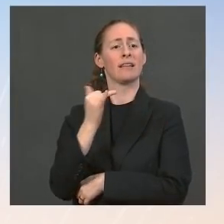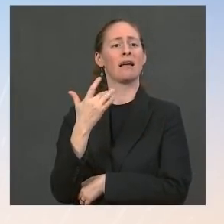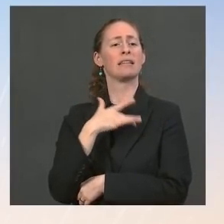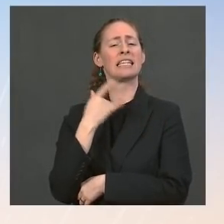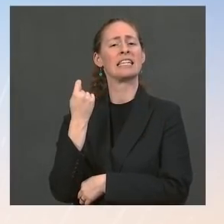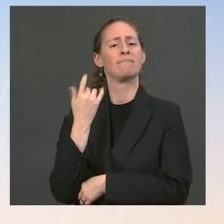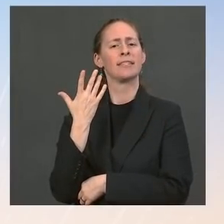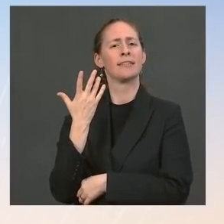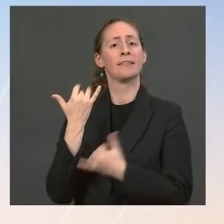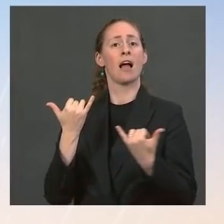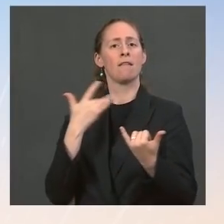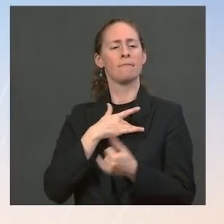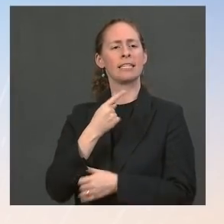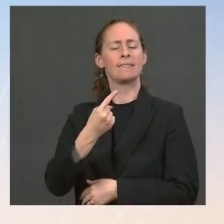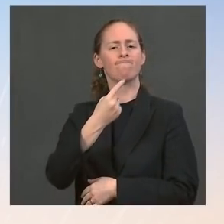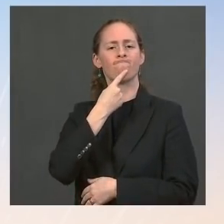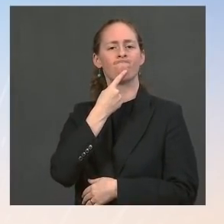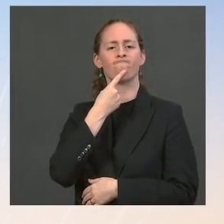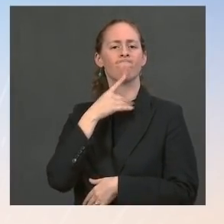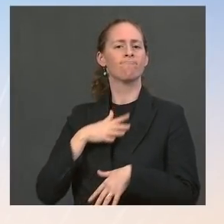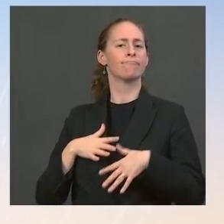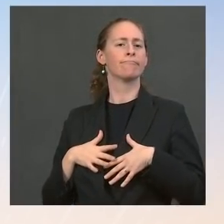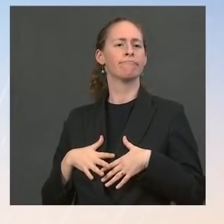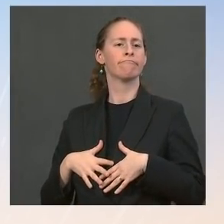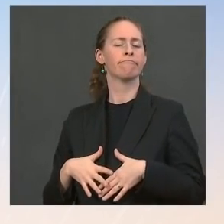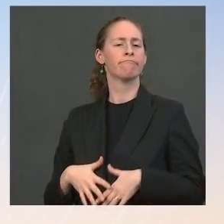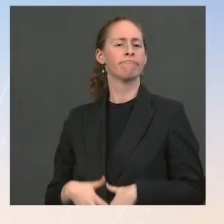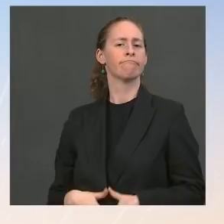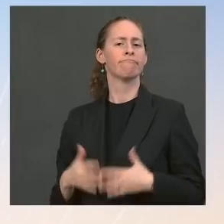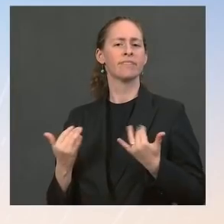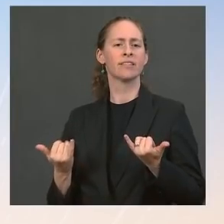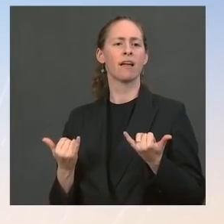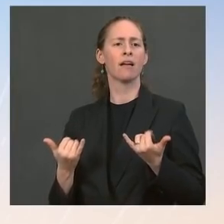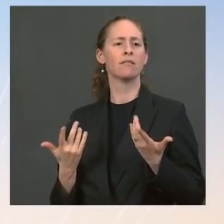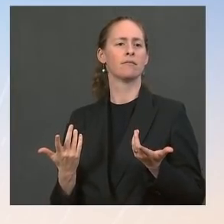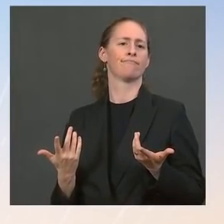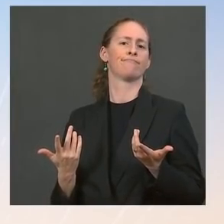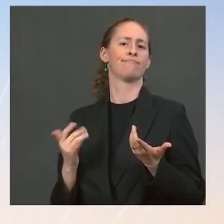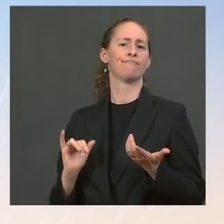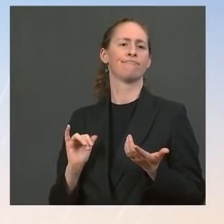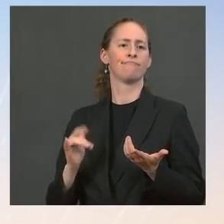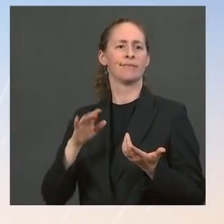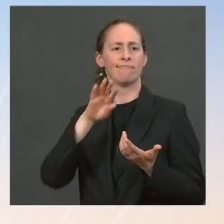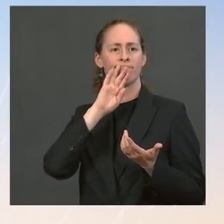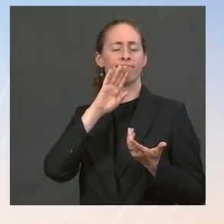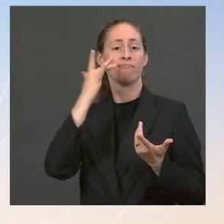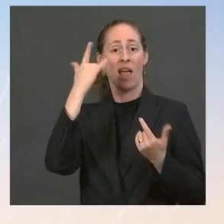as yesterday even crying about the latest parliamentarian ruling.